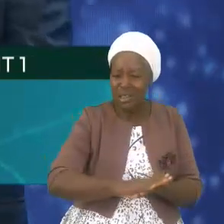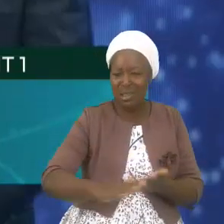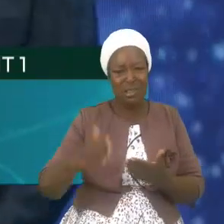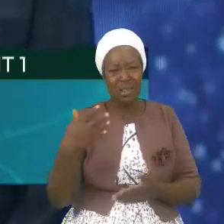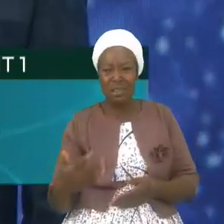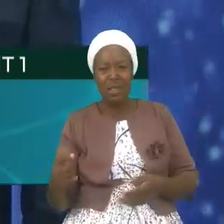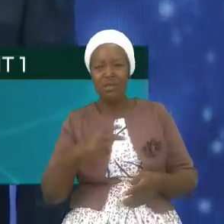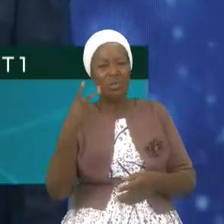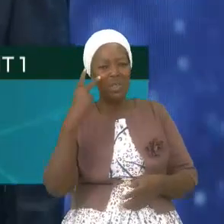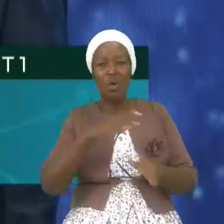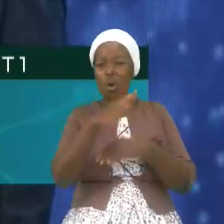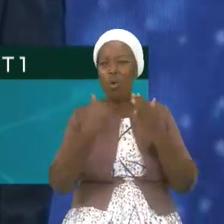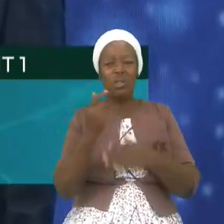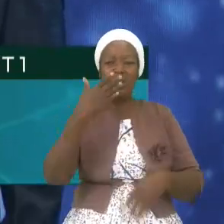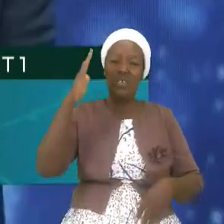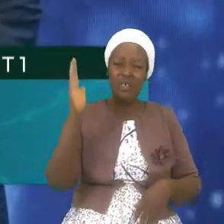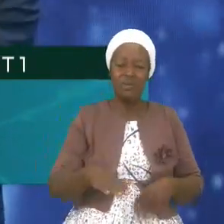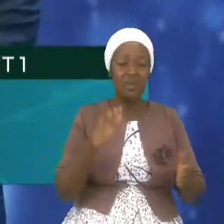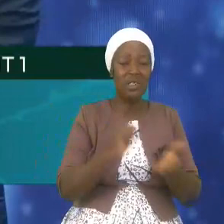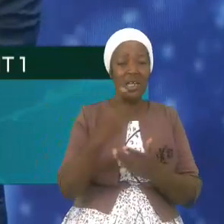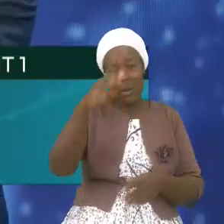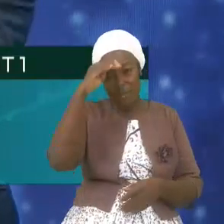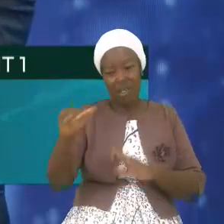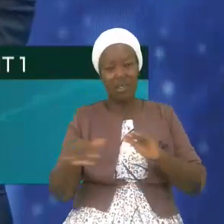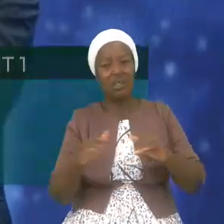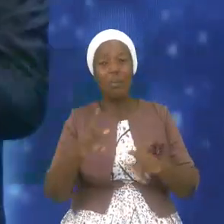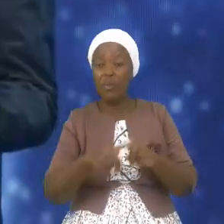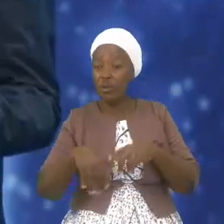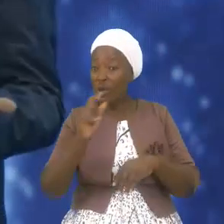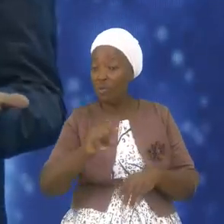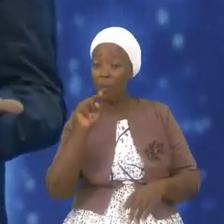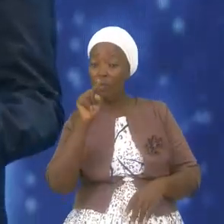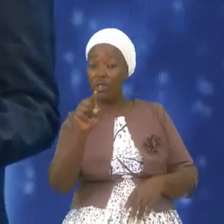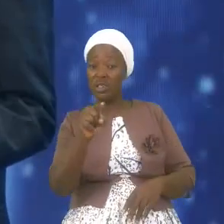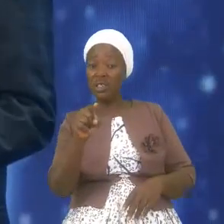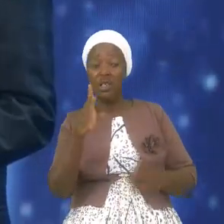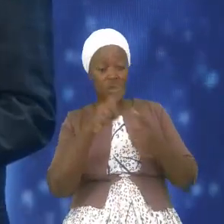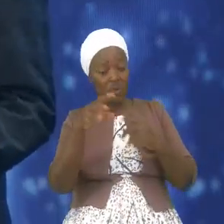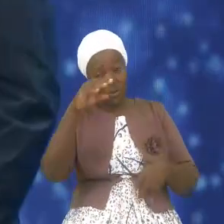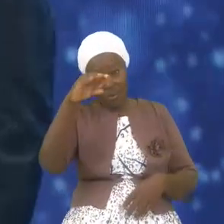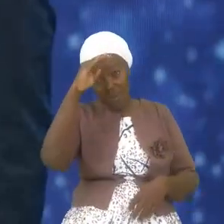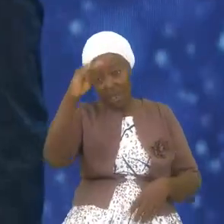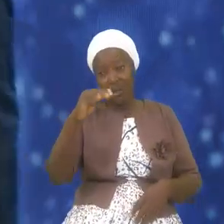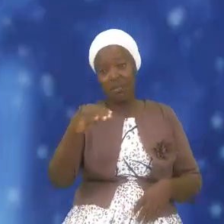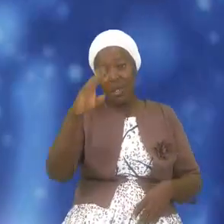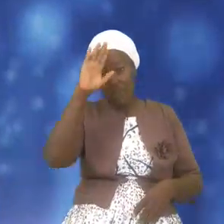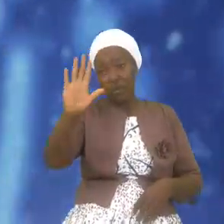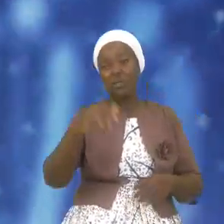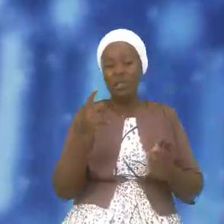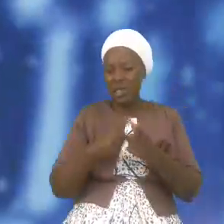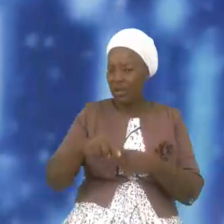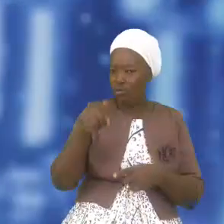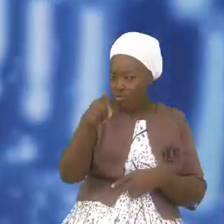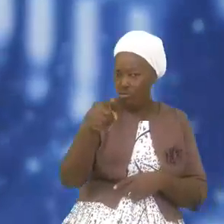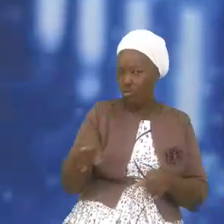while we are pointing one finger to him, the other four fingers are pointed your direction. Because as he